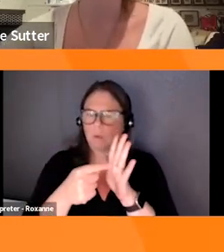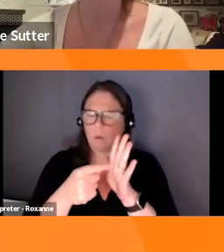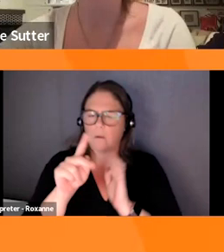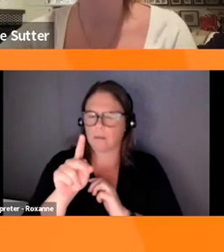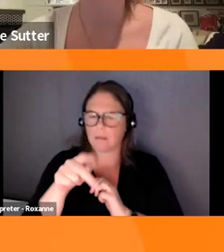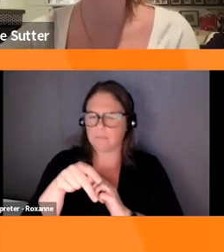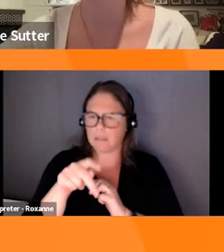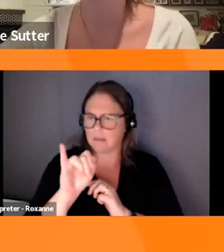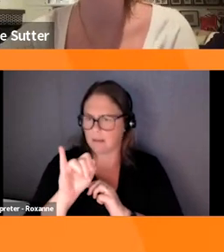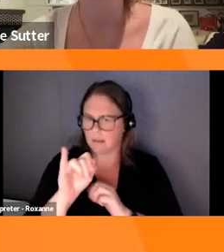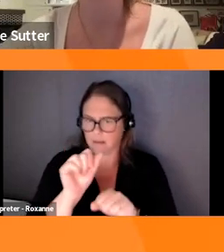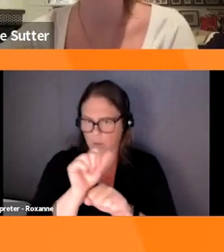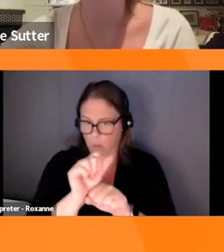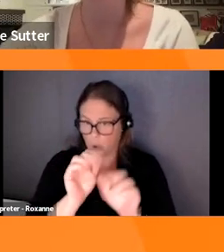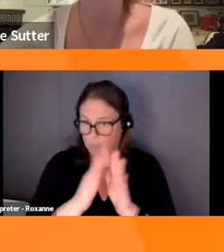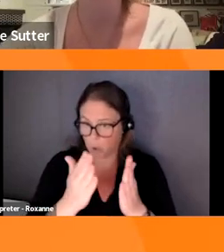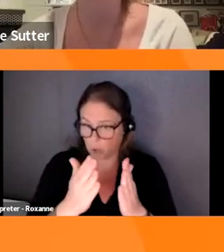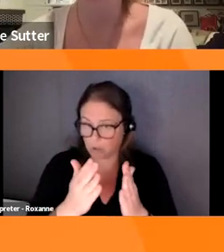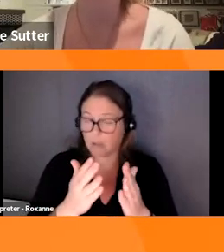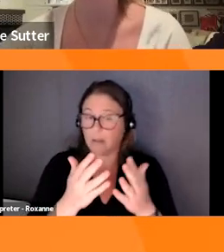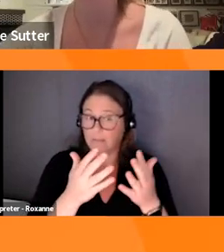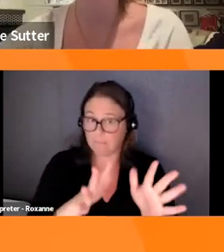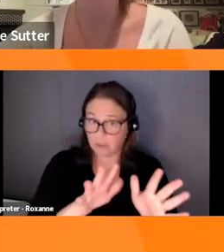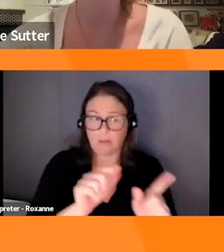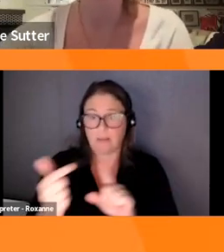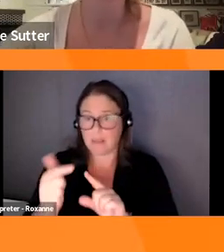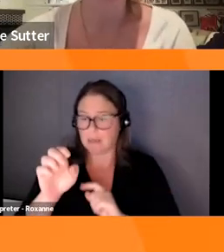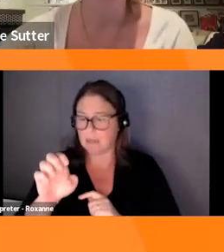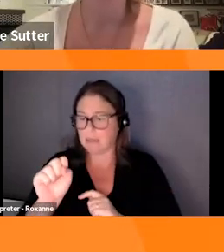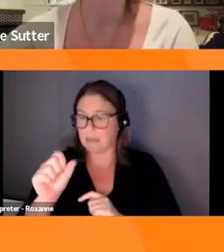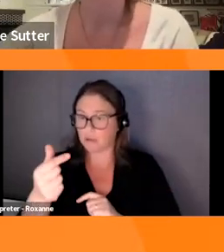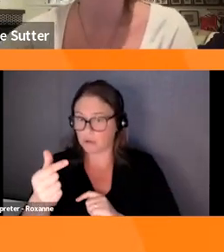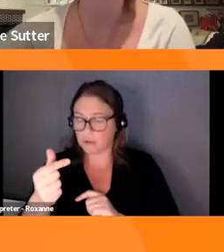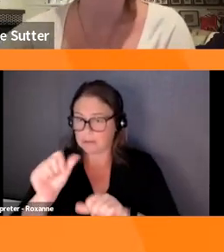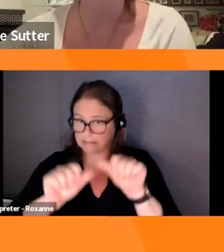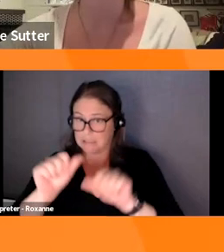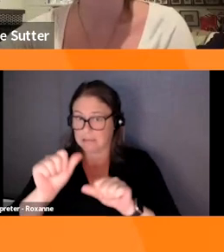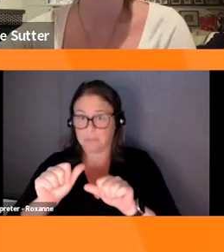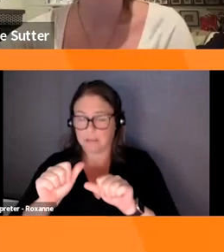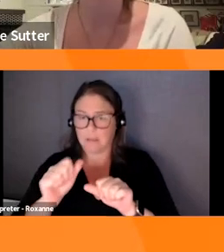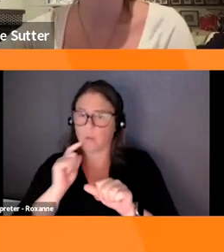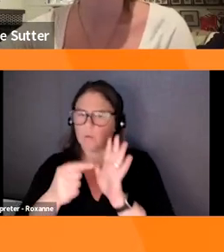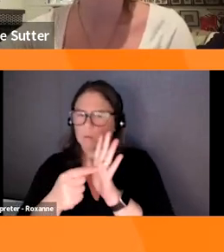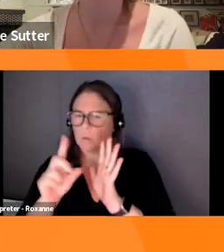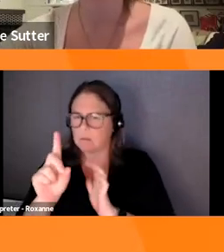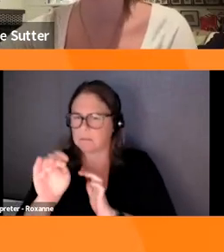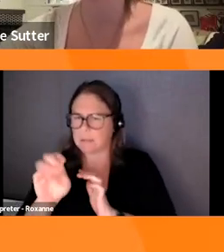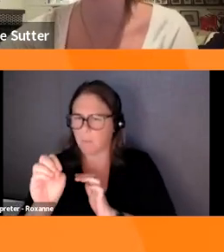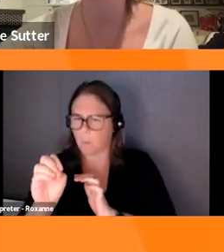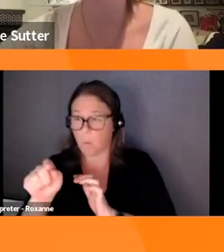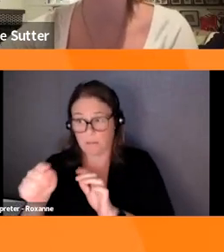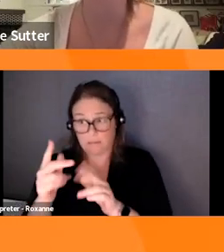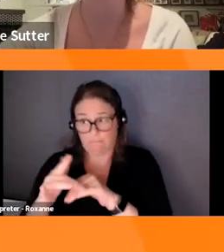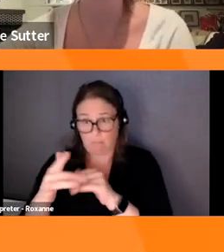quick demo of our ESG assessment, which is now available for free. But on this page, we will share it